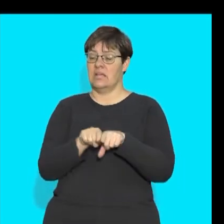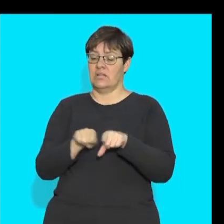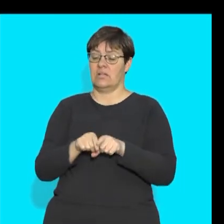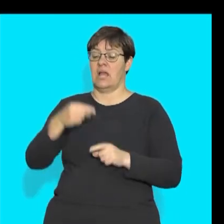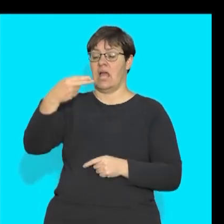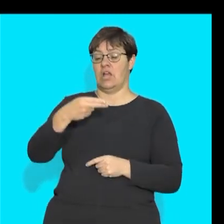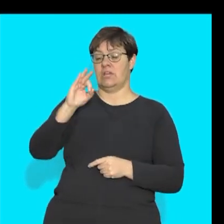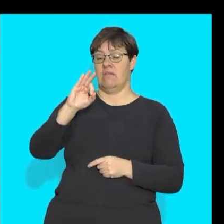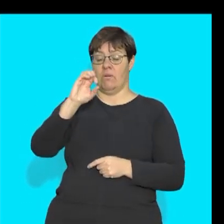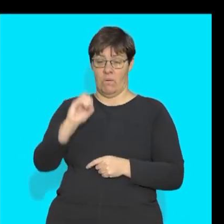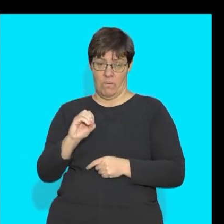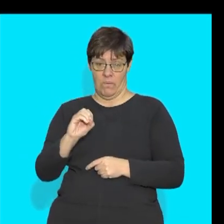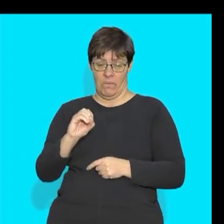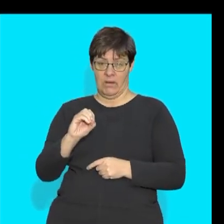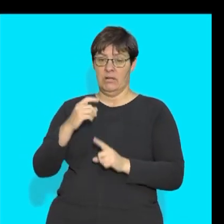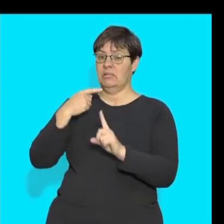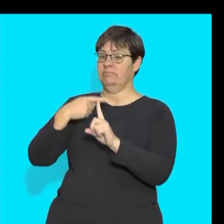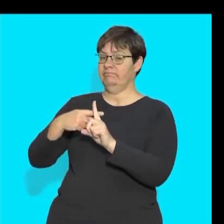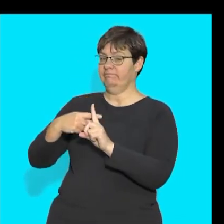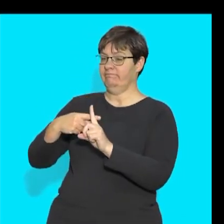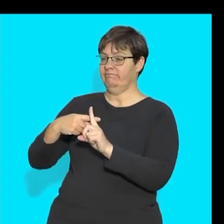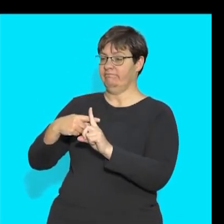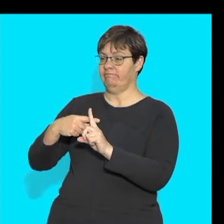HFO plus